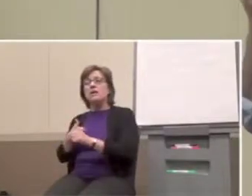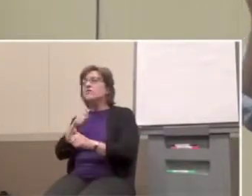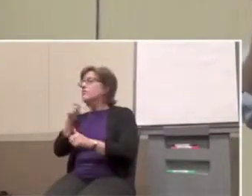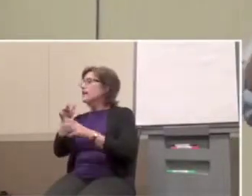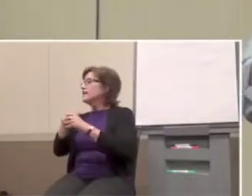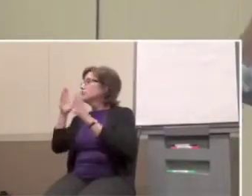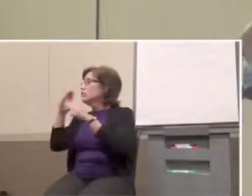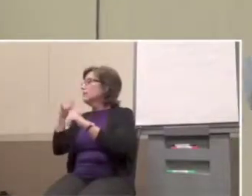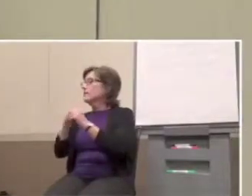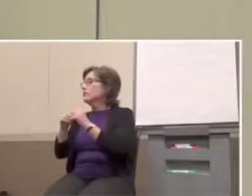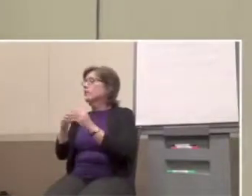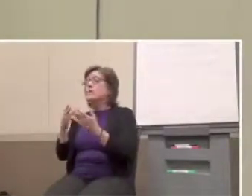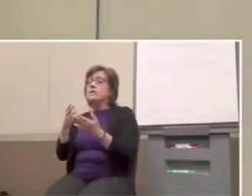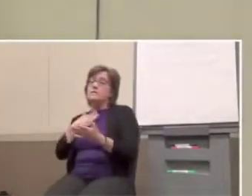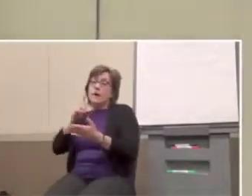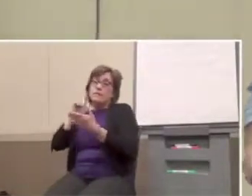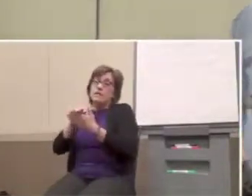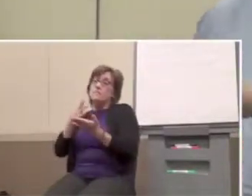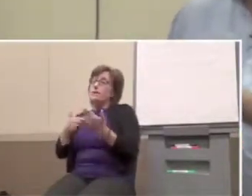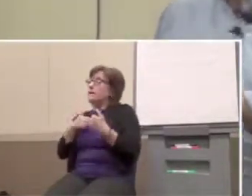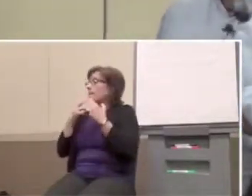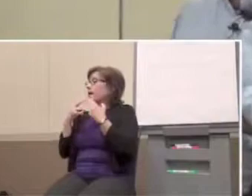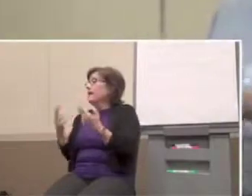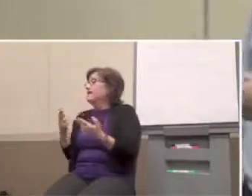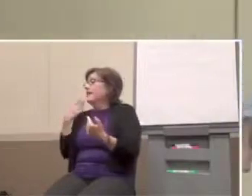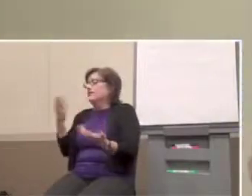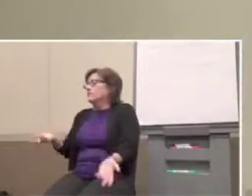belief. Maybe I'm naive, but that's my belief.